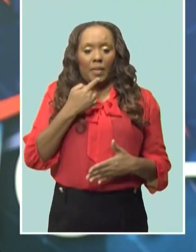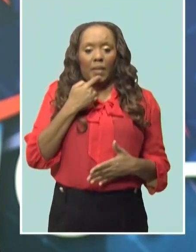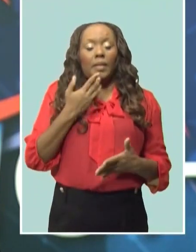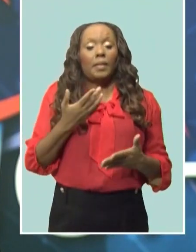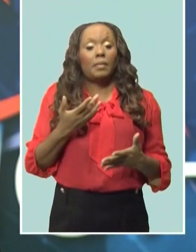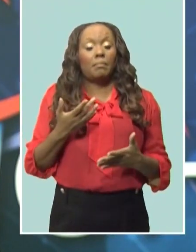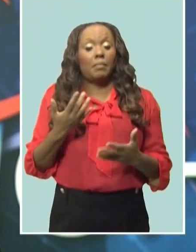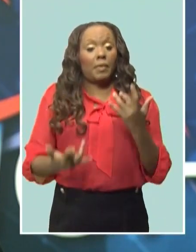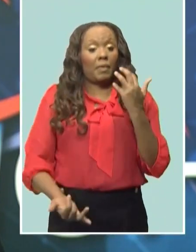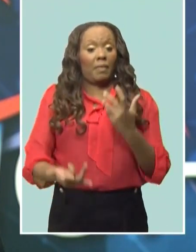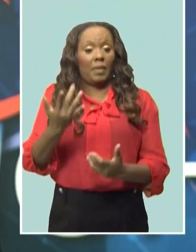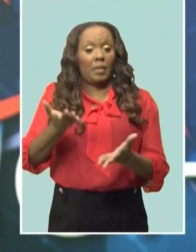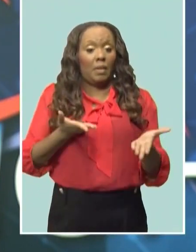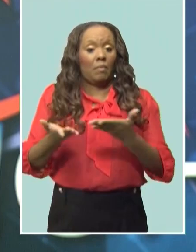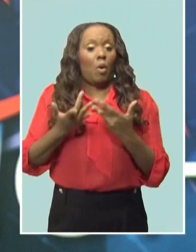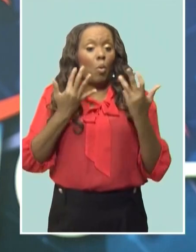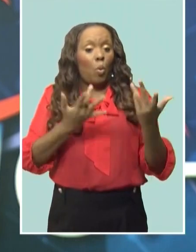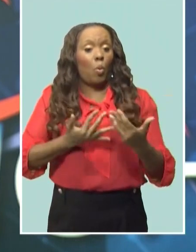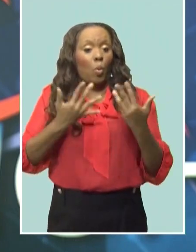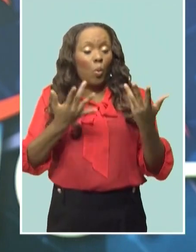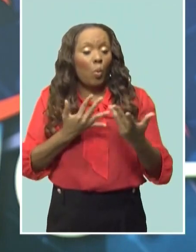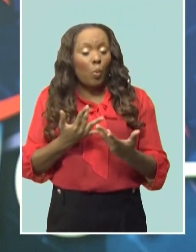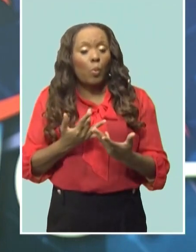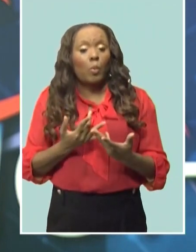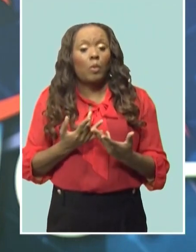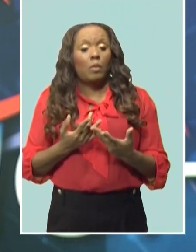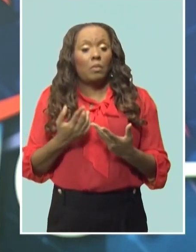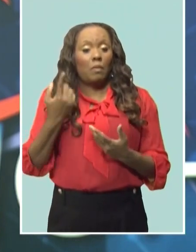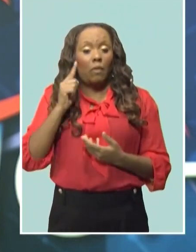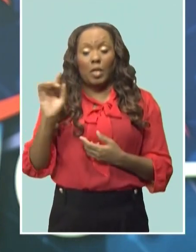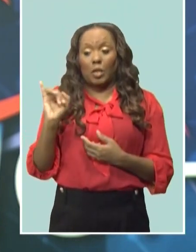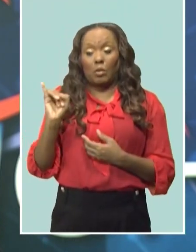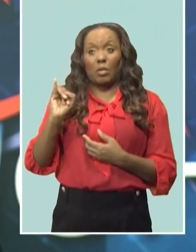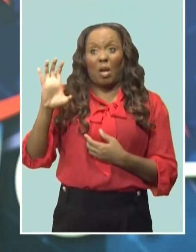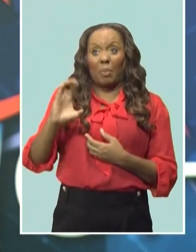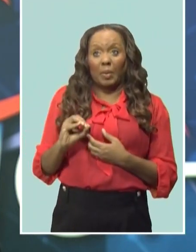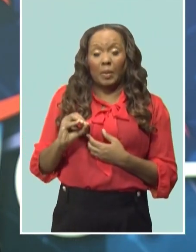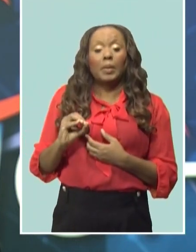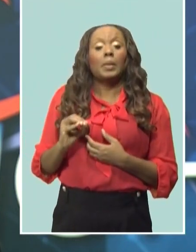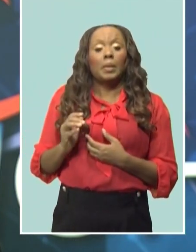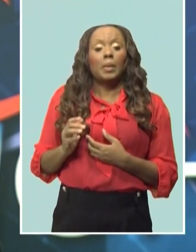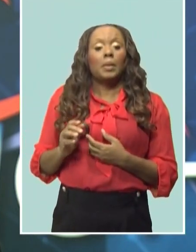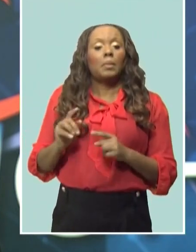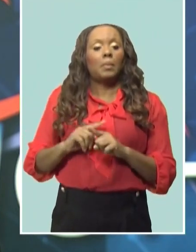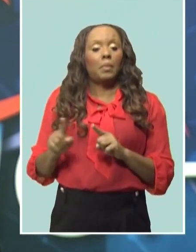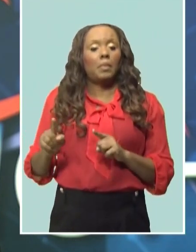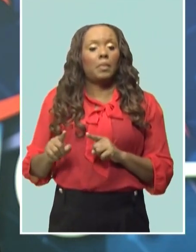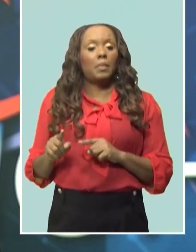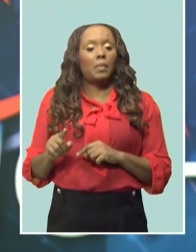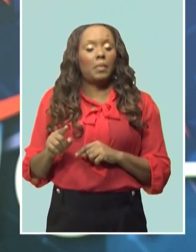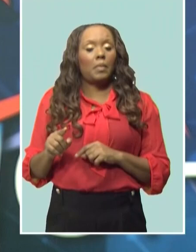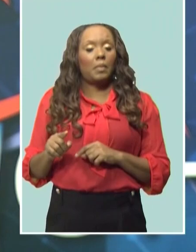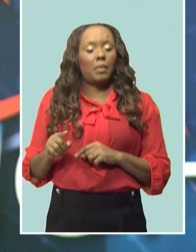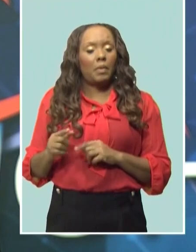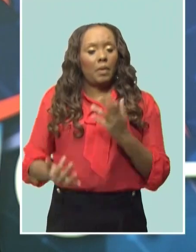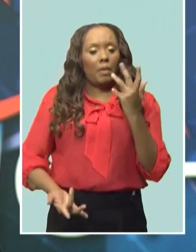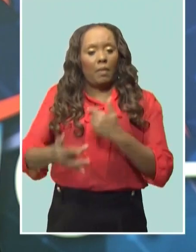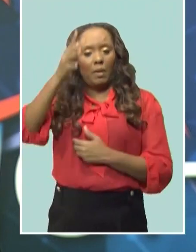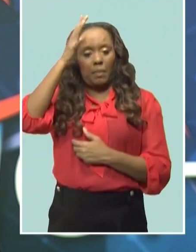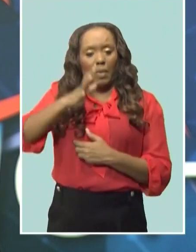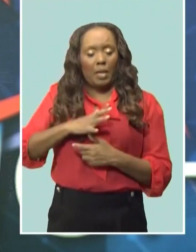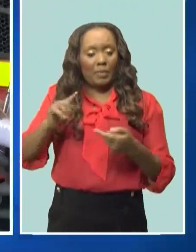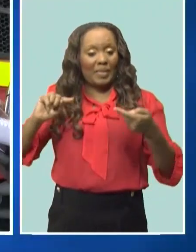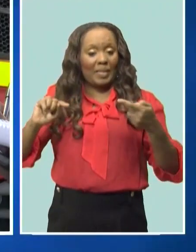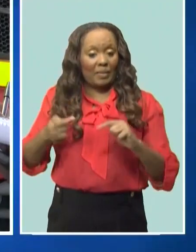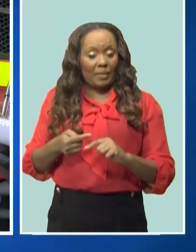fire service is now awaiting a settlement from the insurance, the officer who was injured during the incident is doing well.